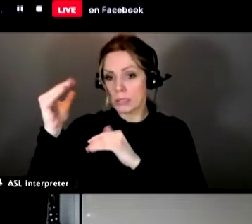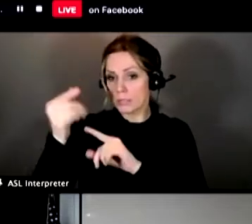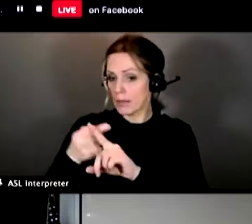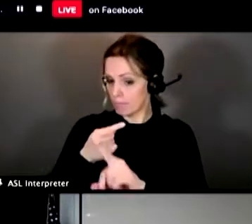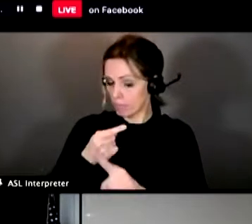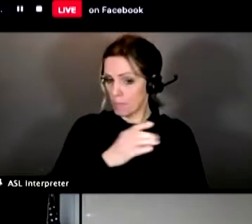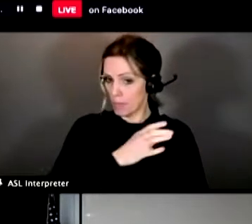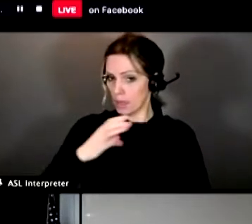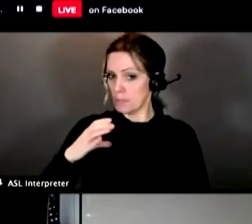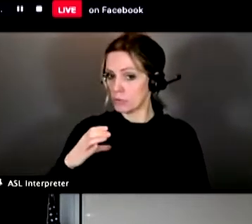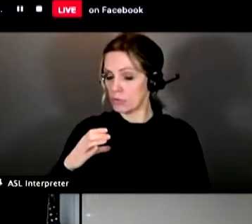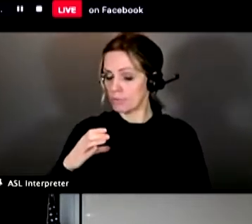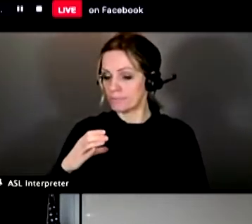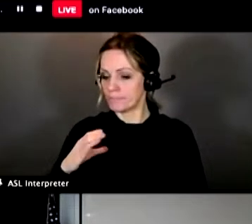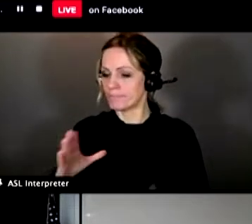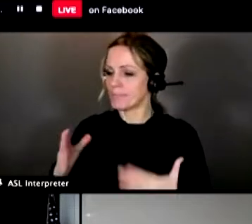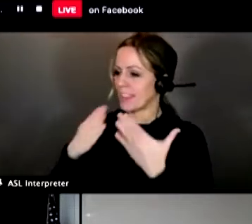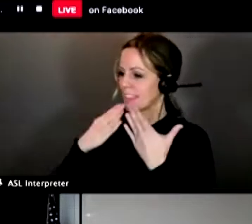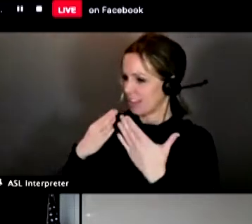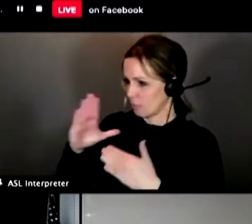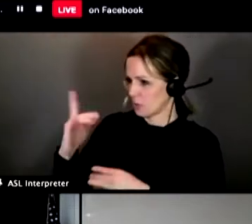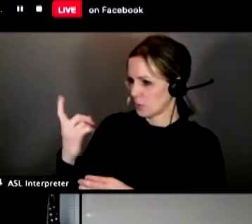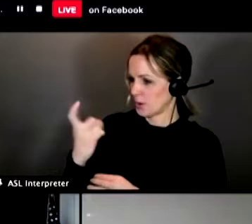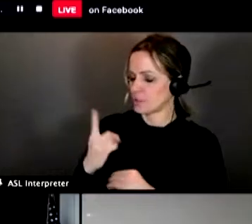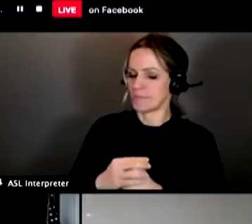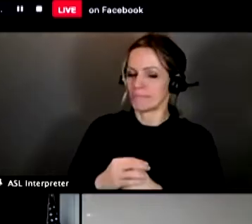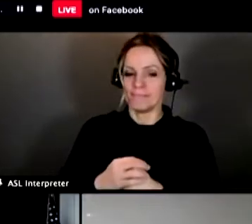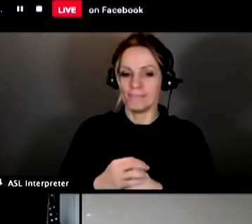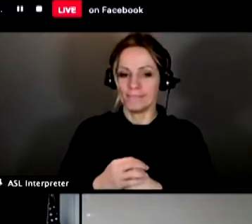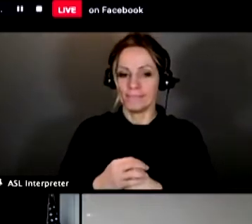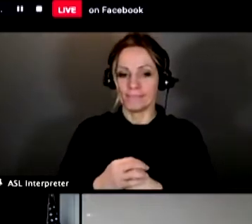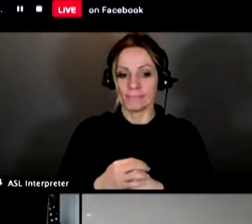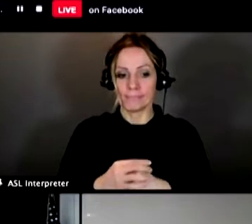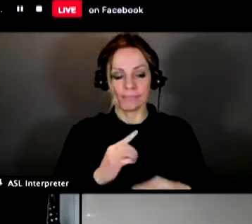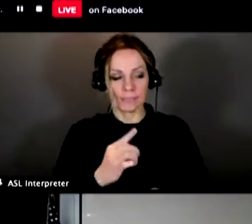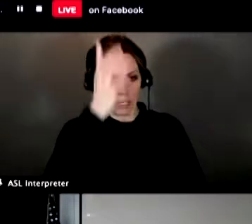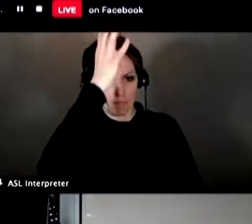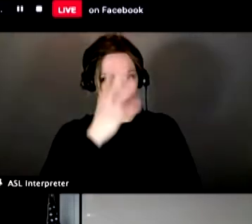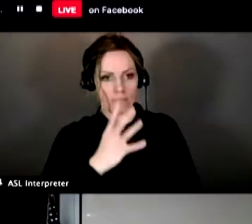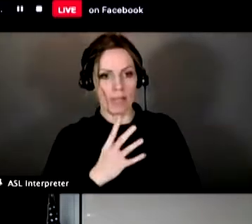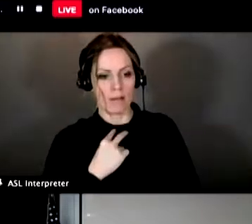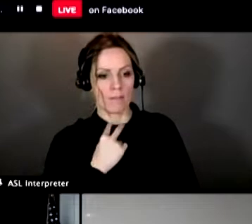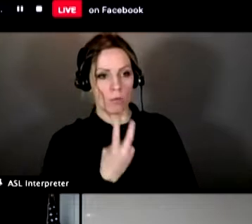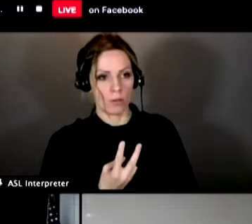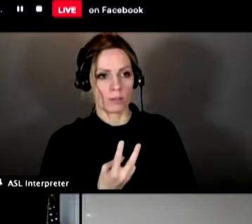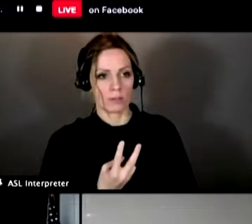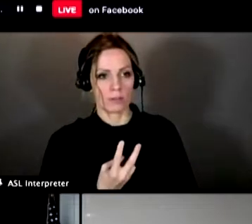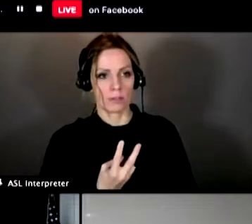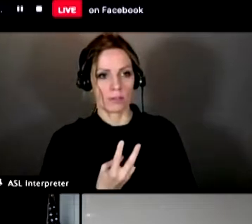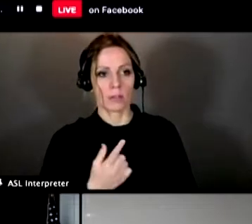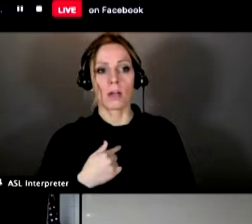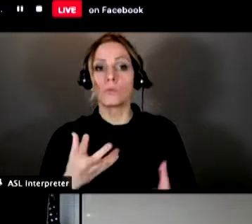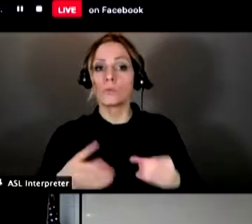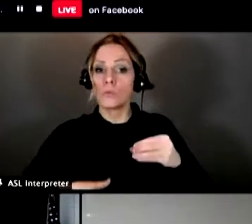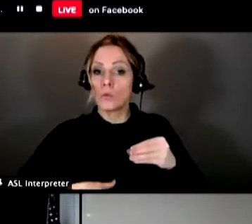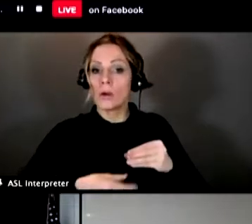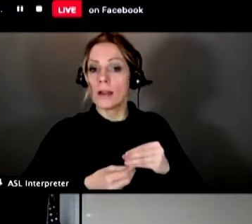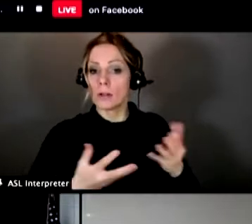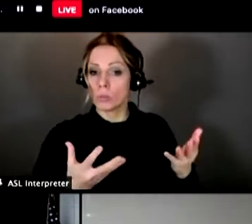Thank you so much, Commissioner. We appreciate it. I'm sorry. I just wanted to add, kind of speaking